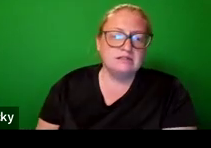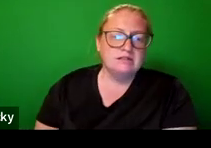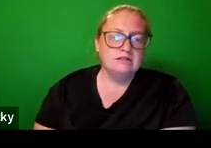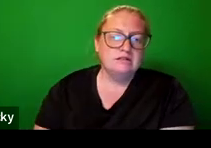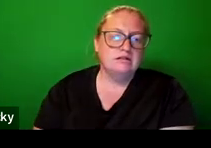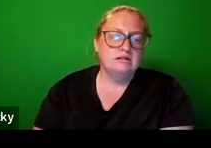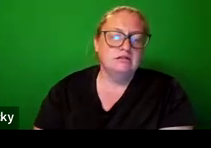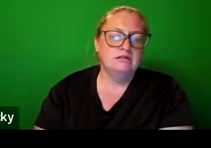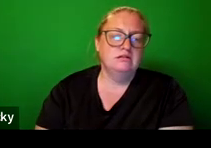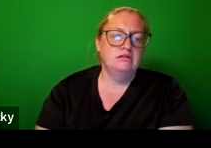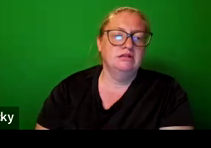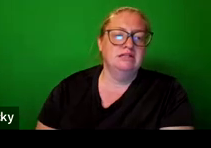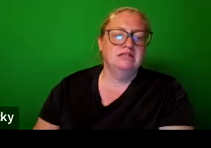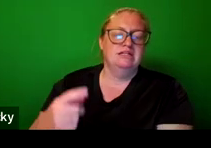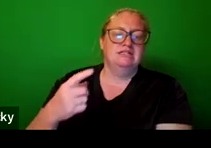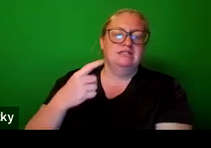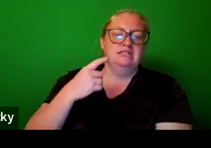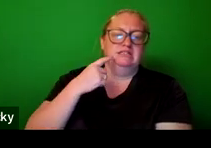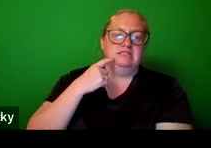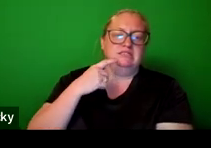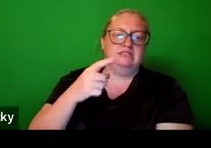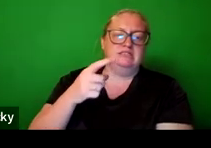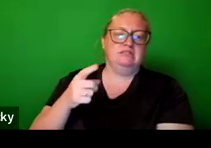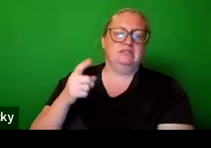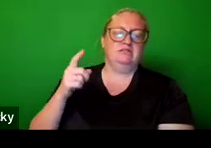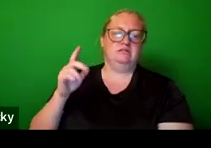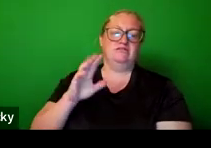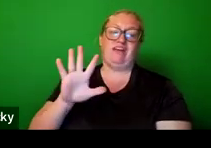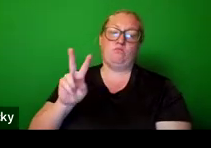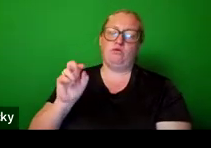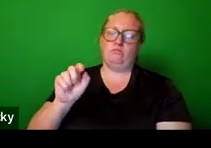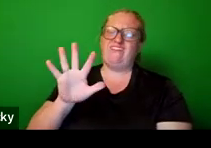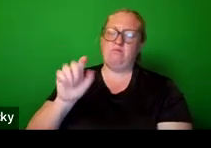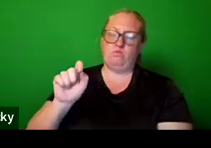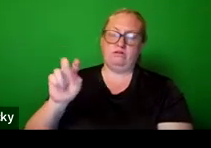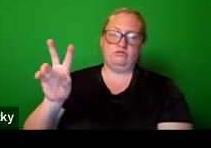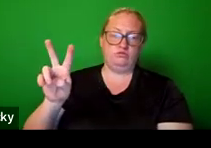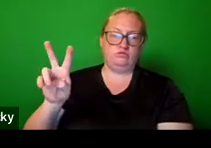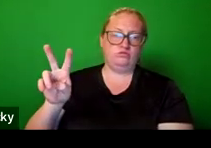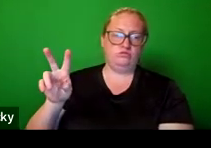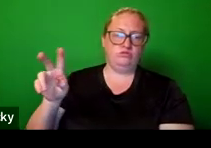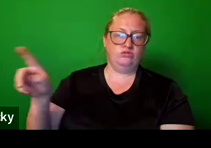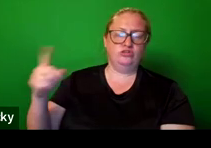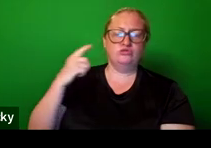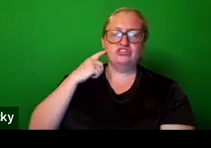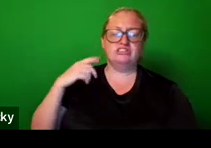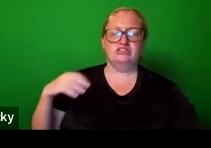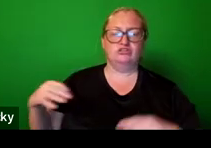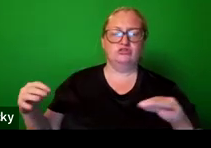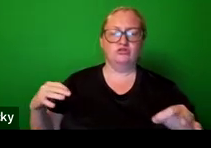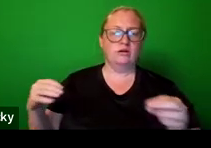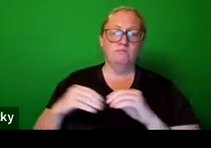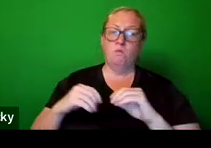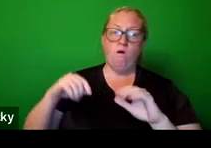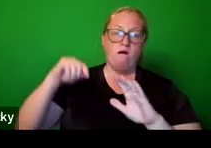where here it says proposed portfolio of school closures, mergers, and co-locations, what you just described goes well beyond